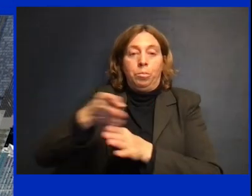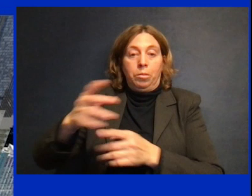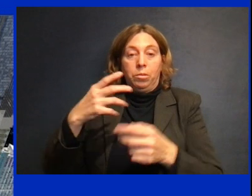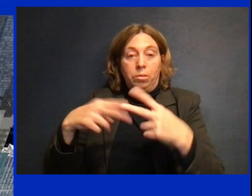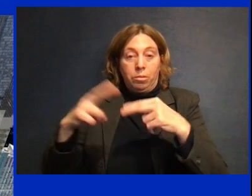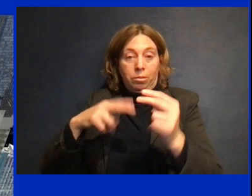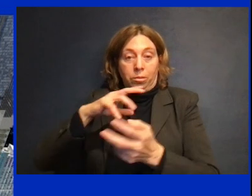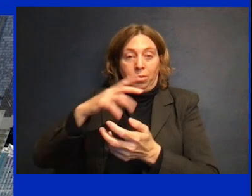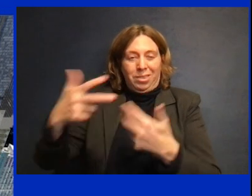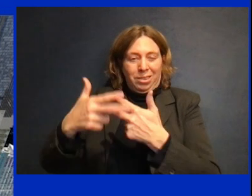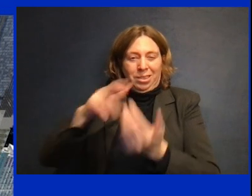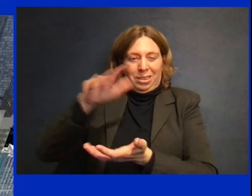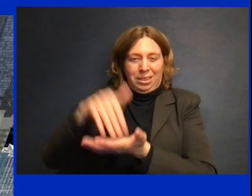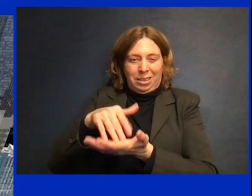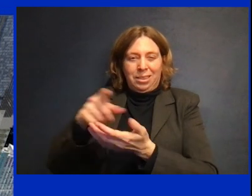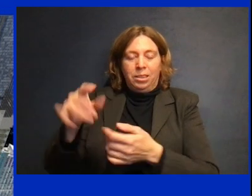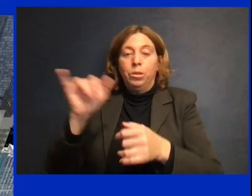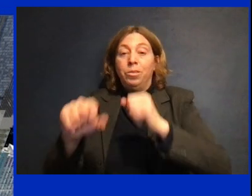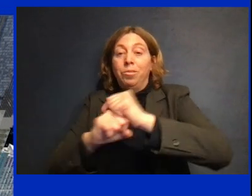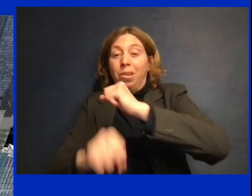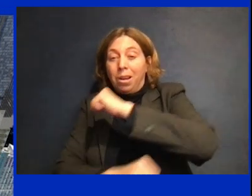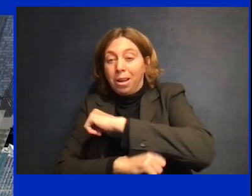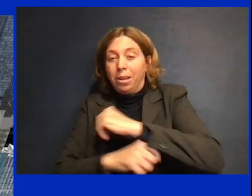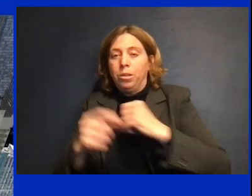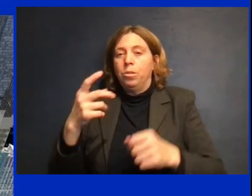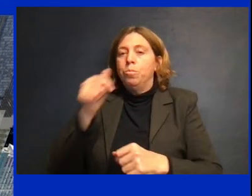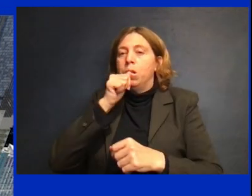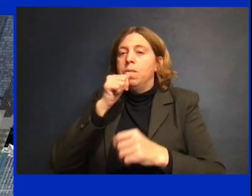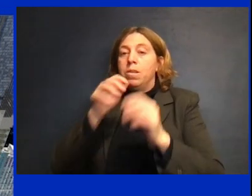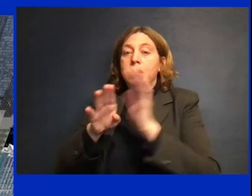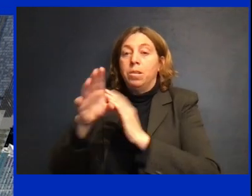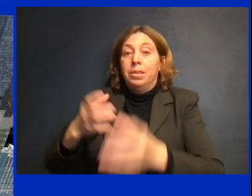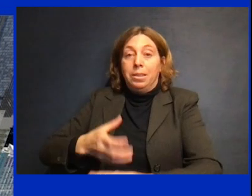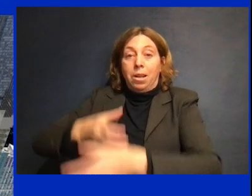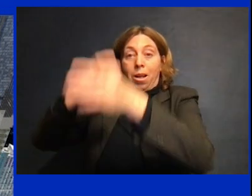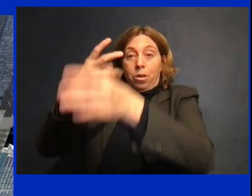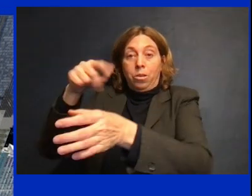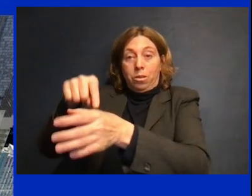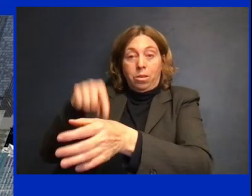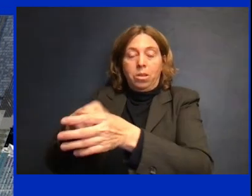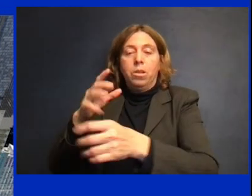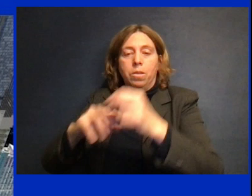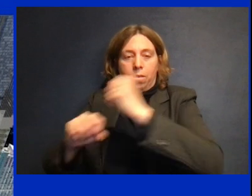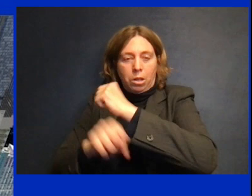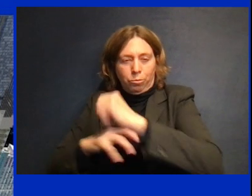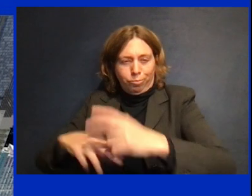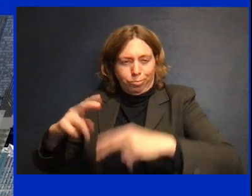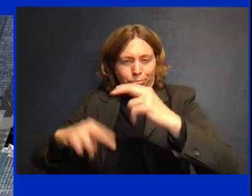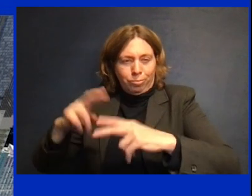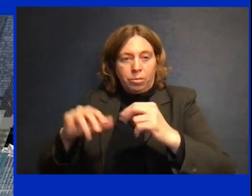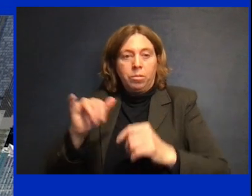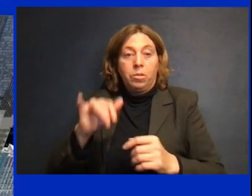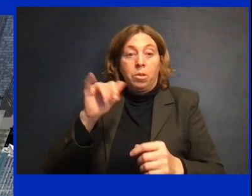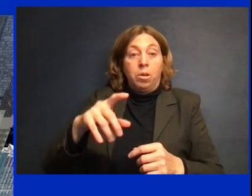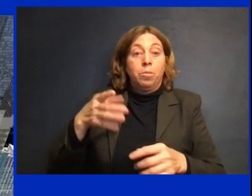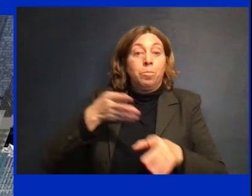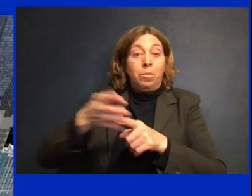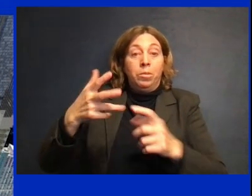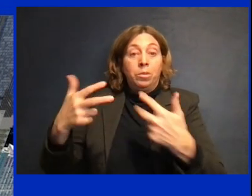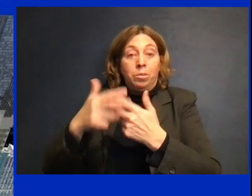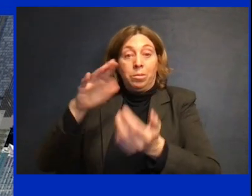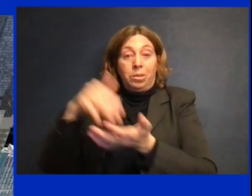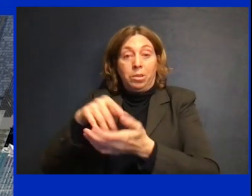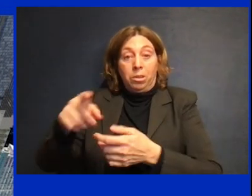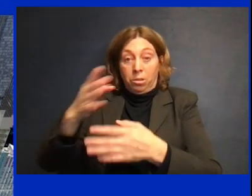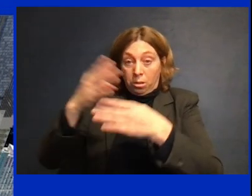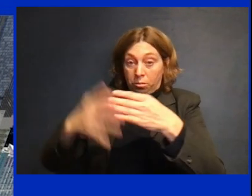as the foundational work of 2 private development towers. Once the main terminal is complete and operational, the